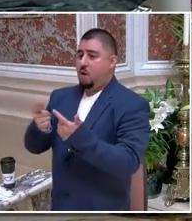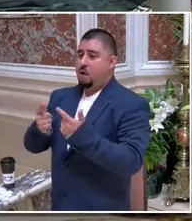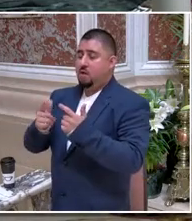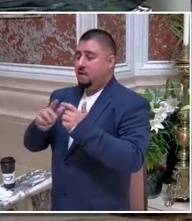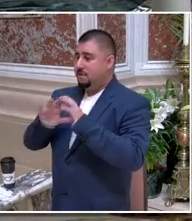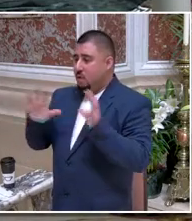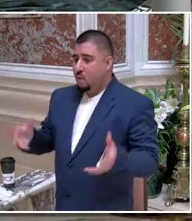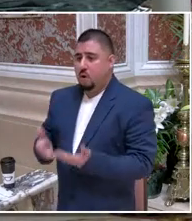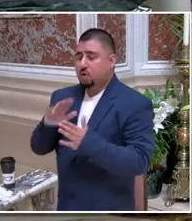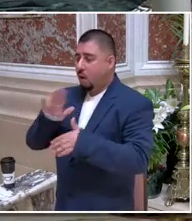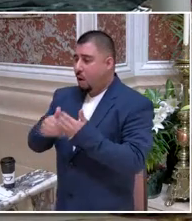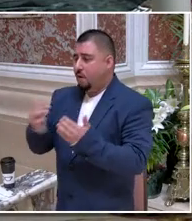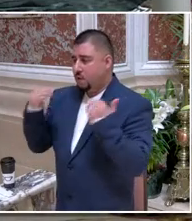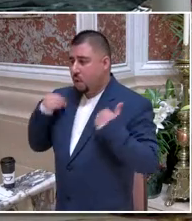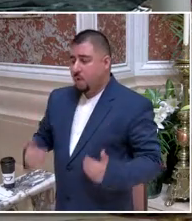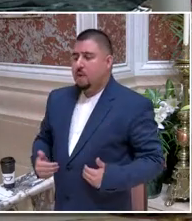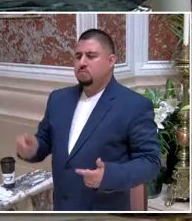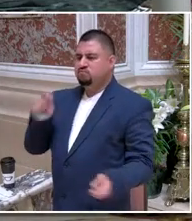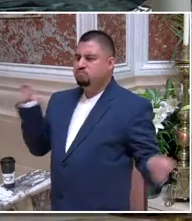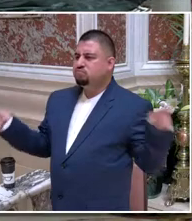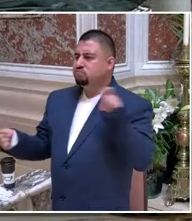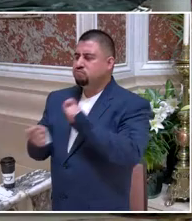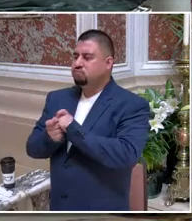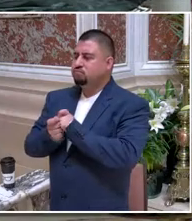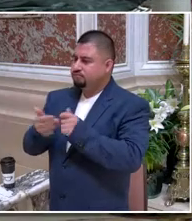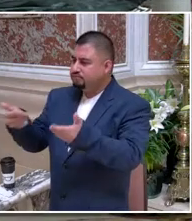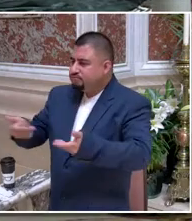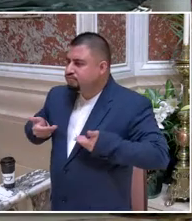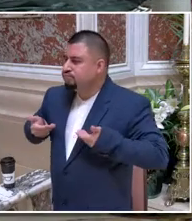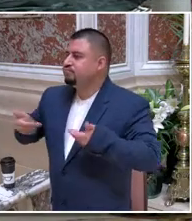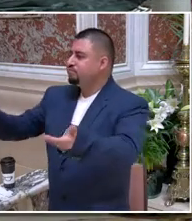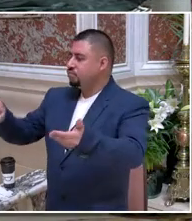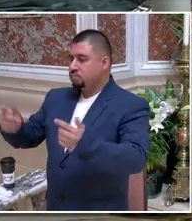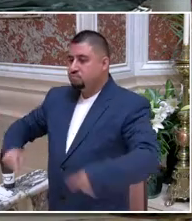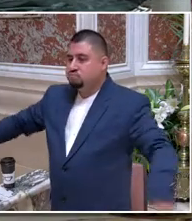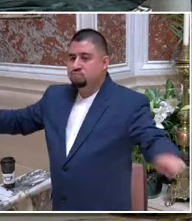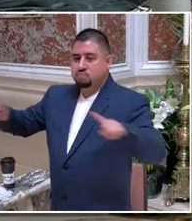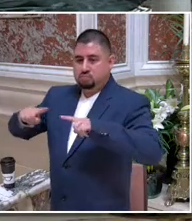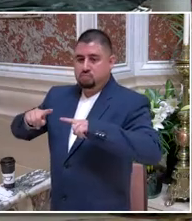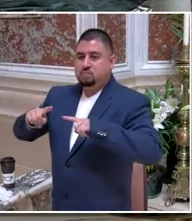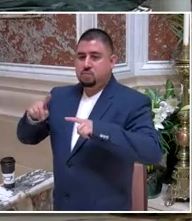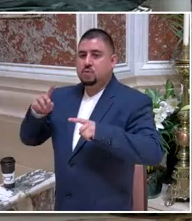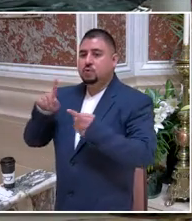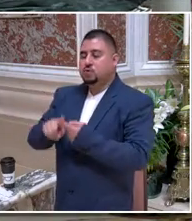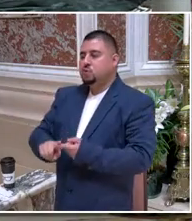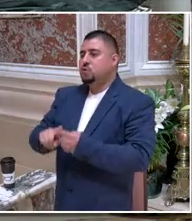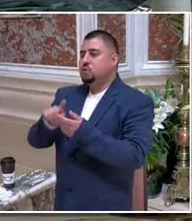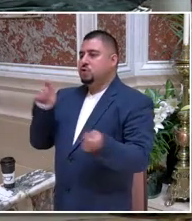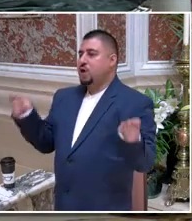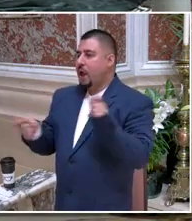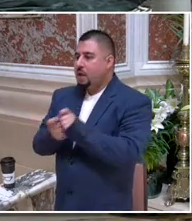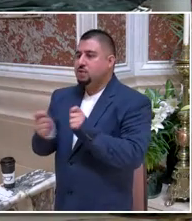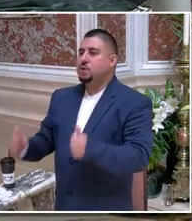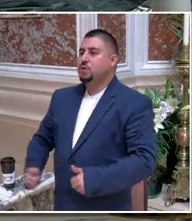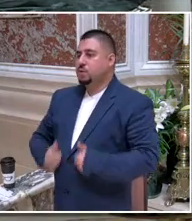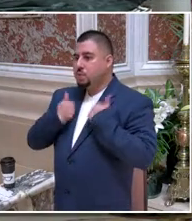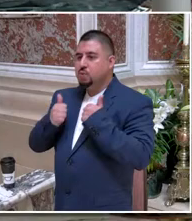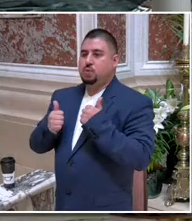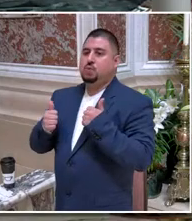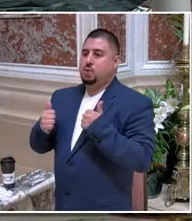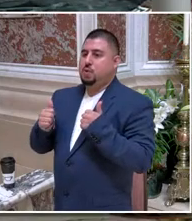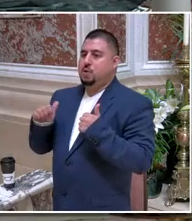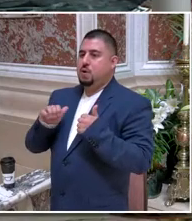creation and extends the invitation to all of us to begin living in a new